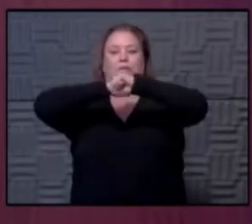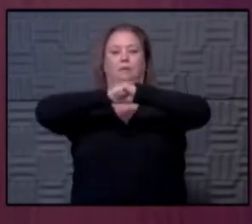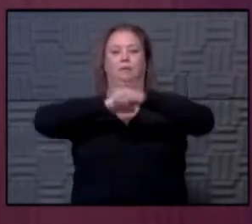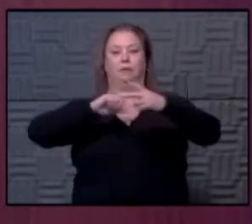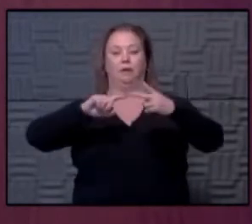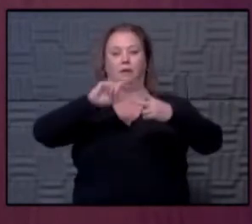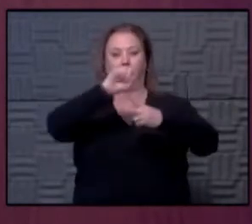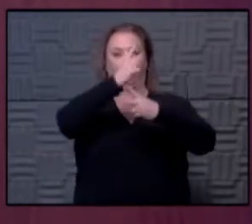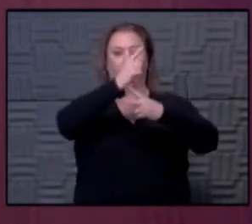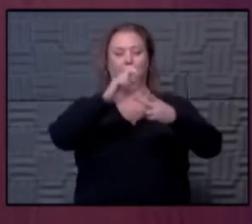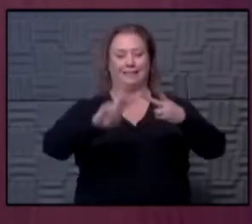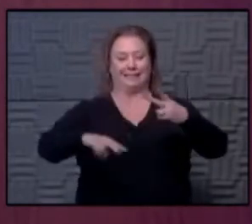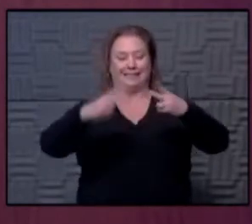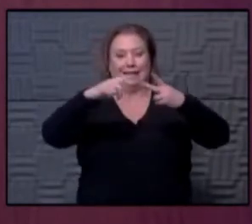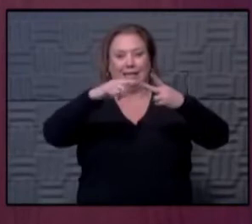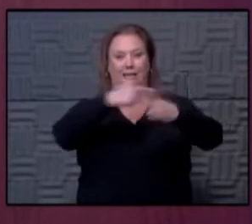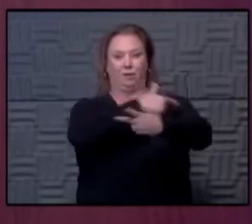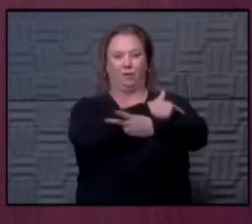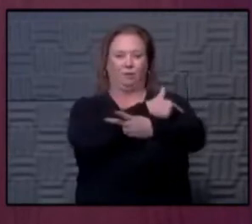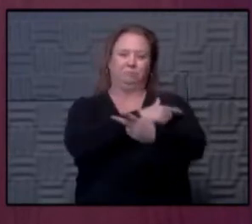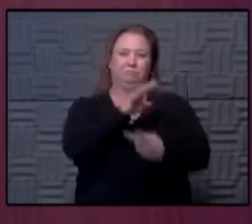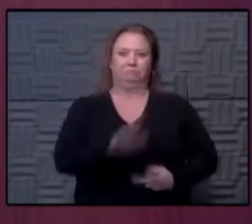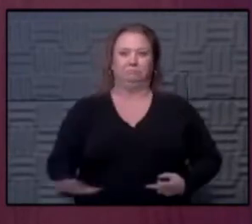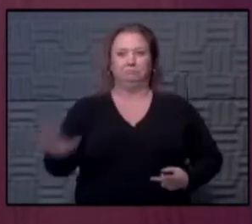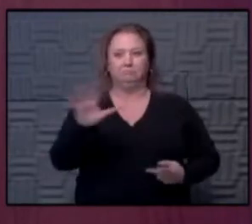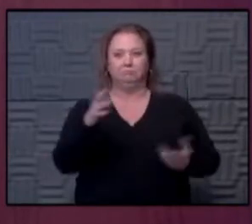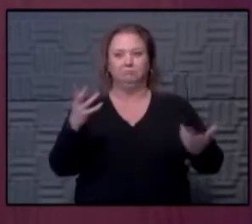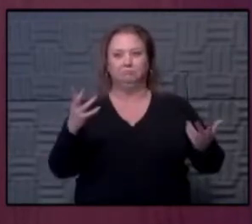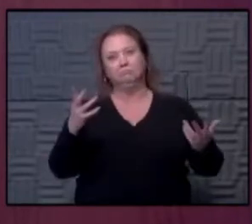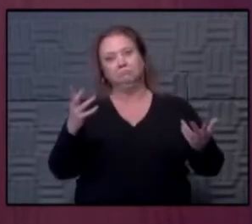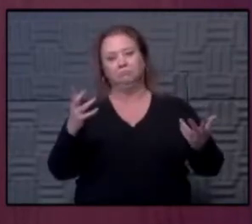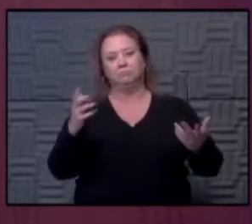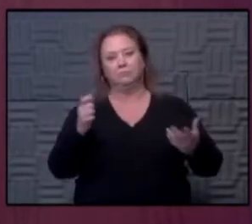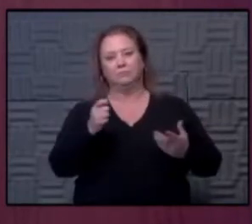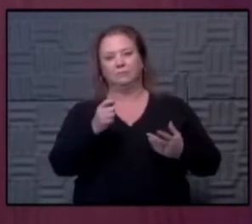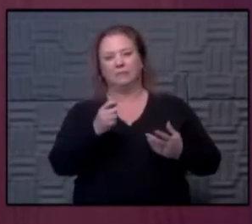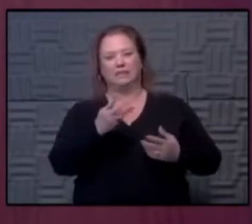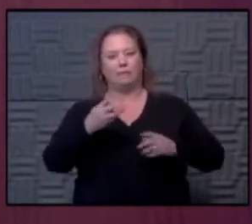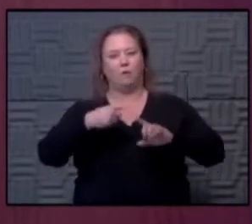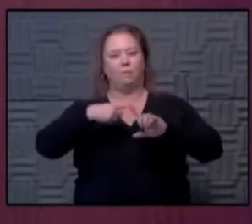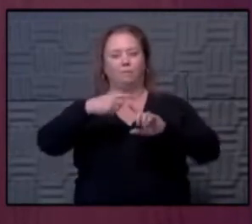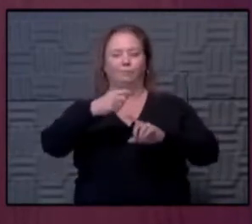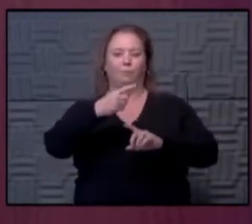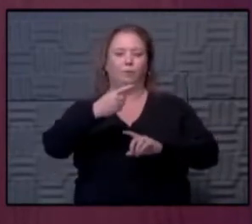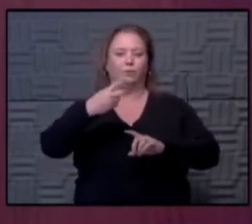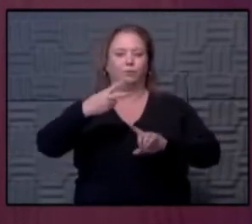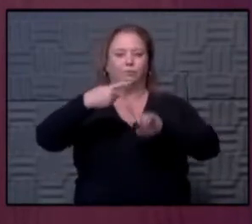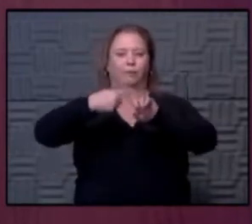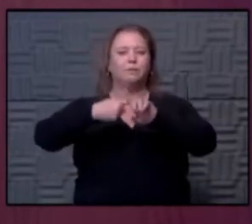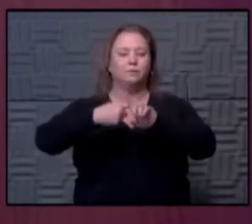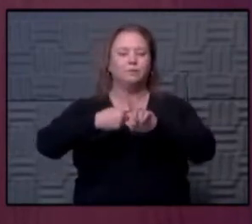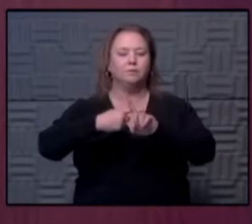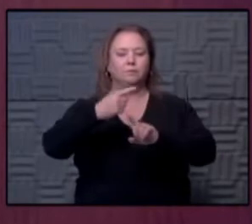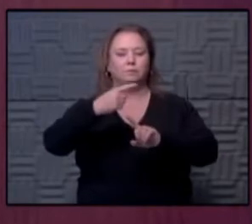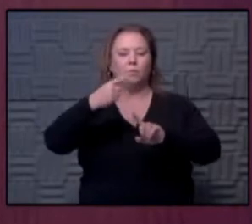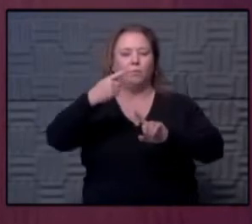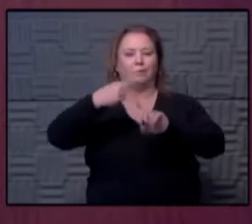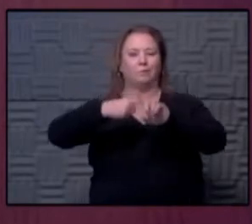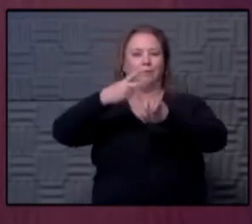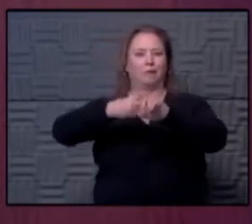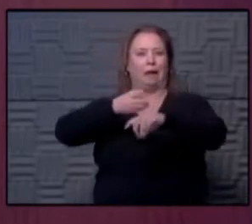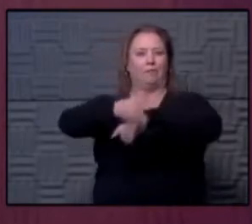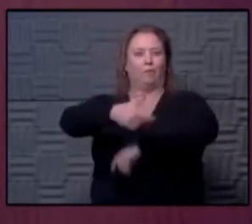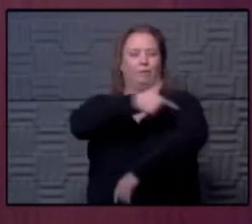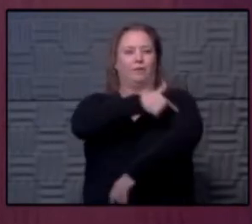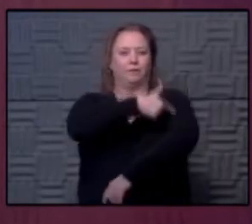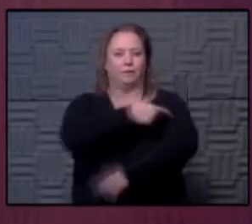second dose, and then, so you're looking at probably a couple of months. I'll also just tackle real